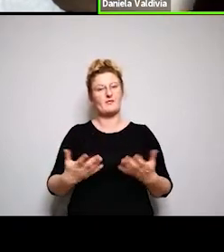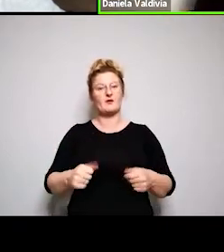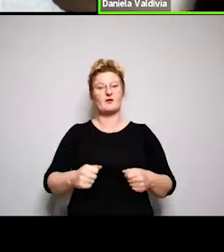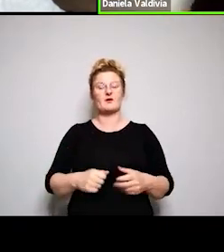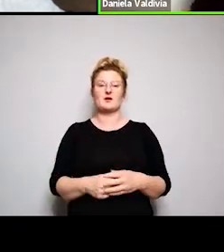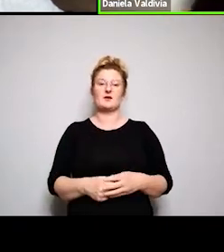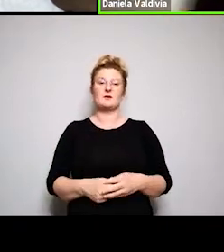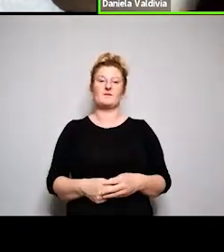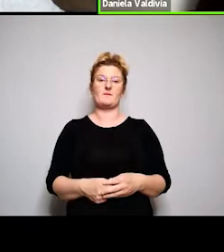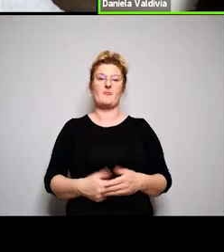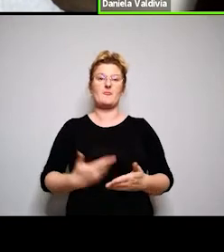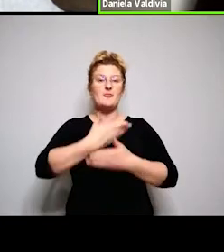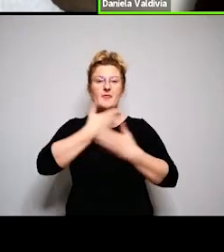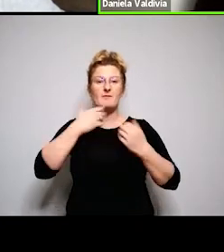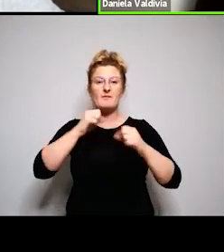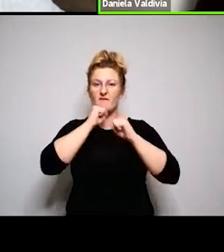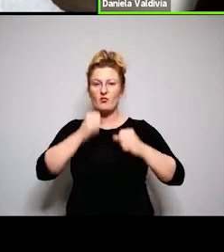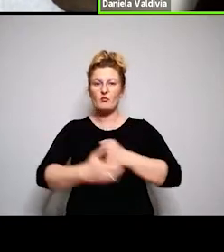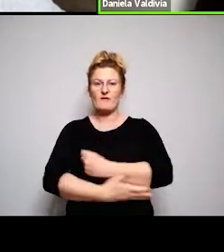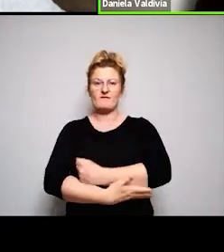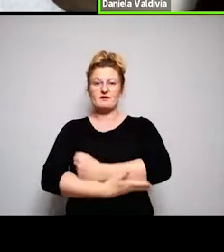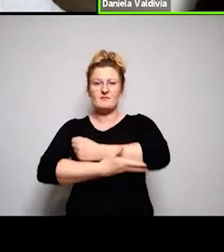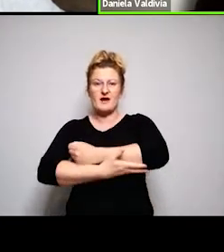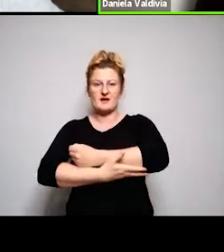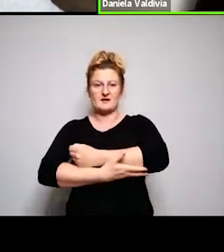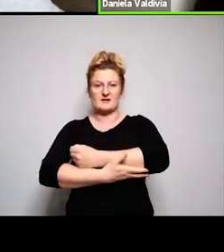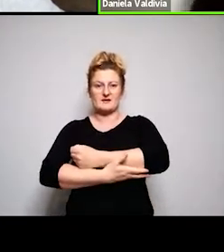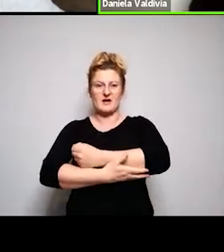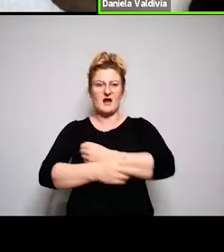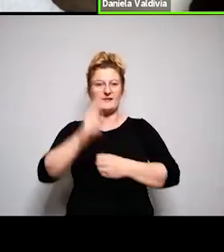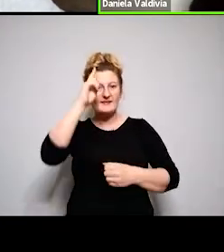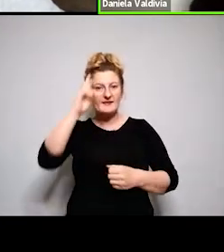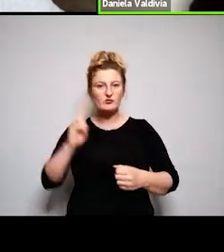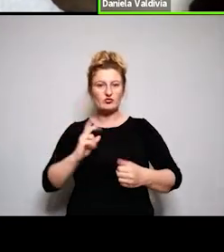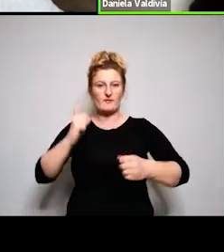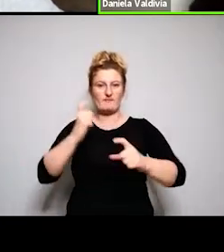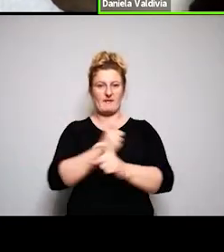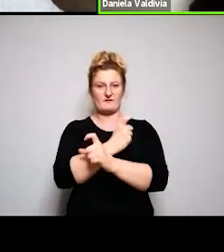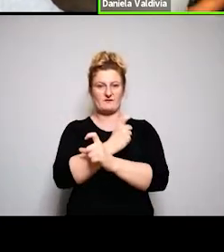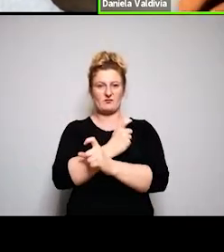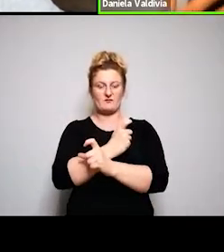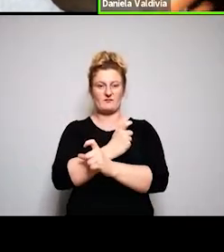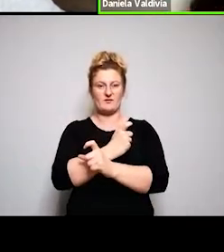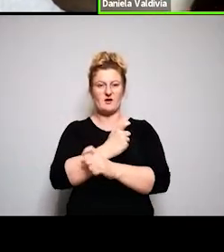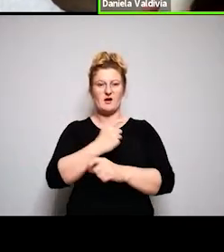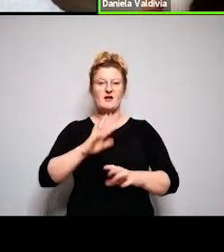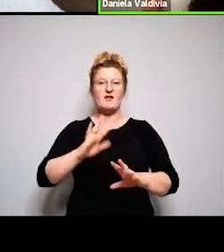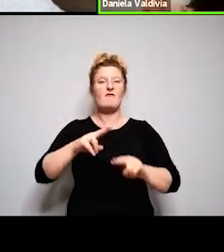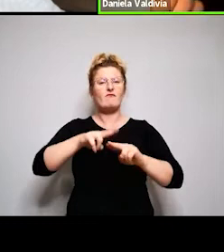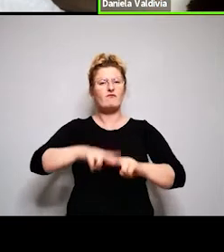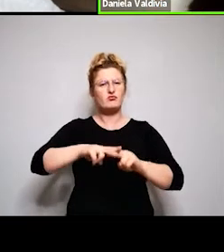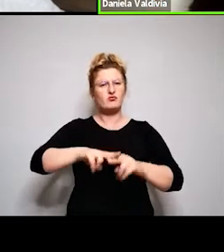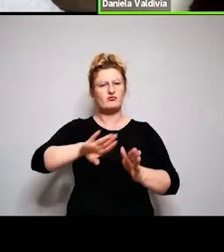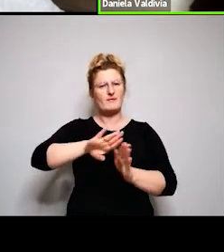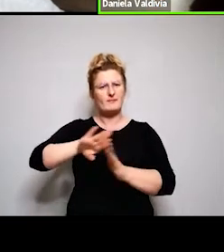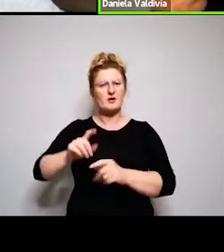that's another issue. Like, we really do not receive any funding from the state, but like, just meaning this moral support, like, hey,